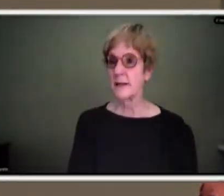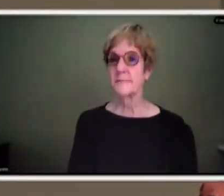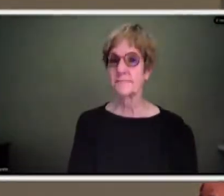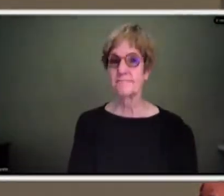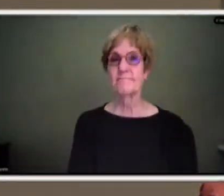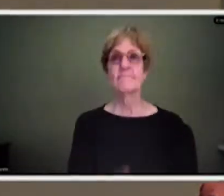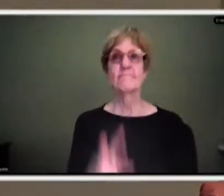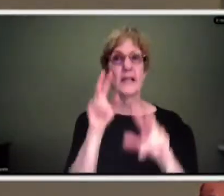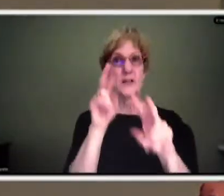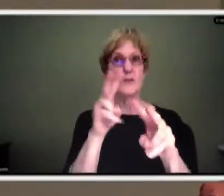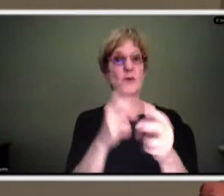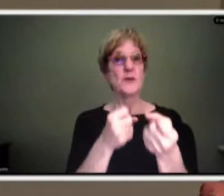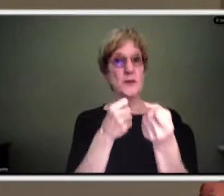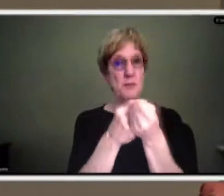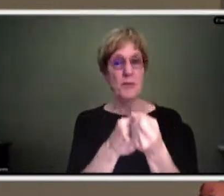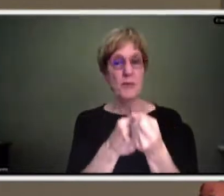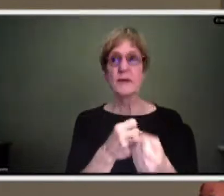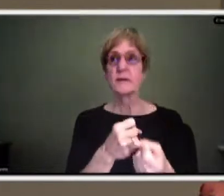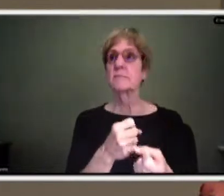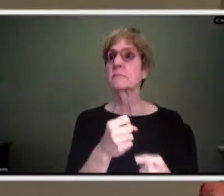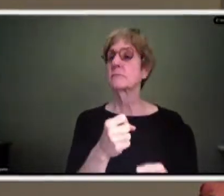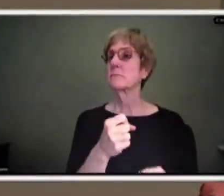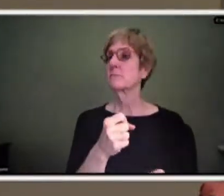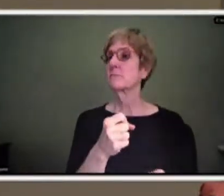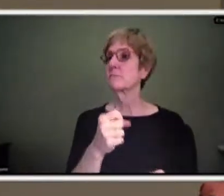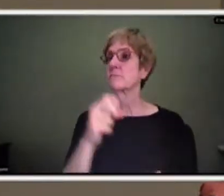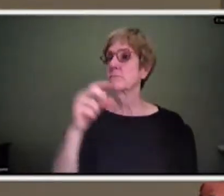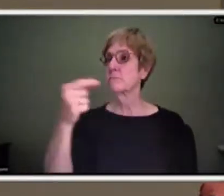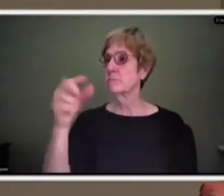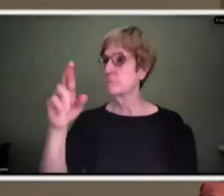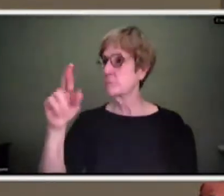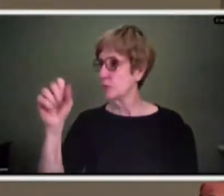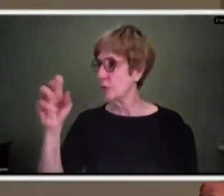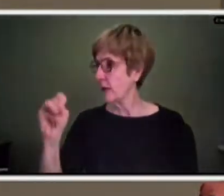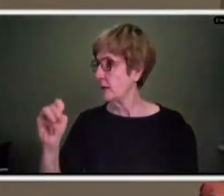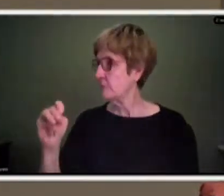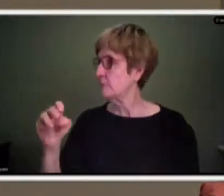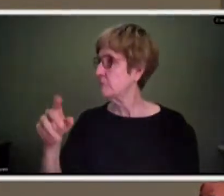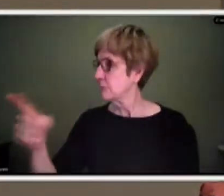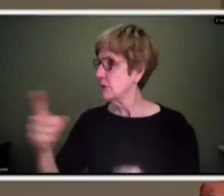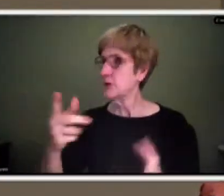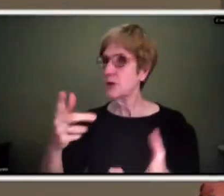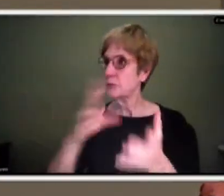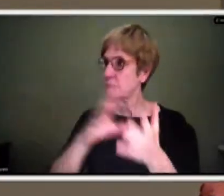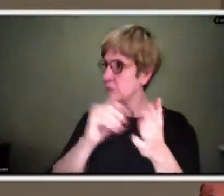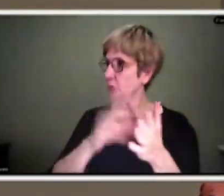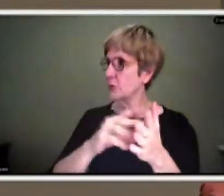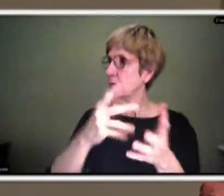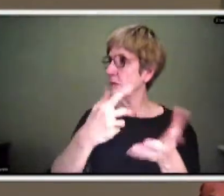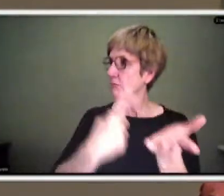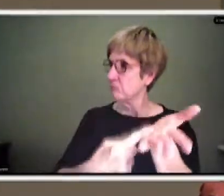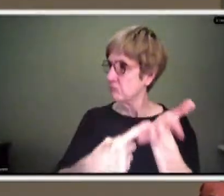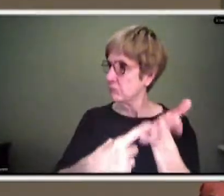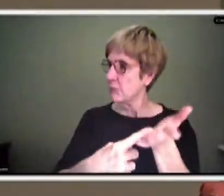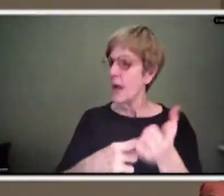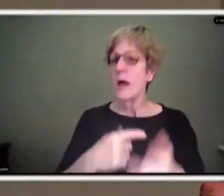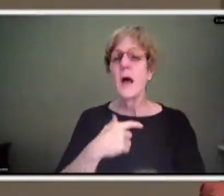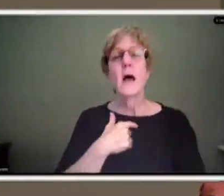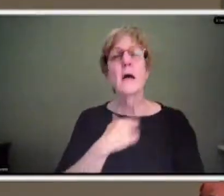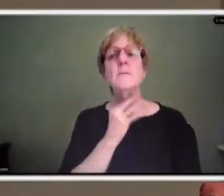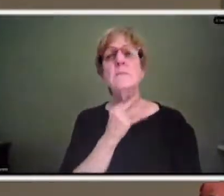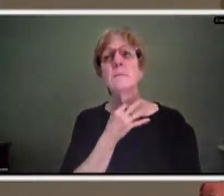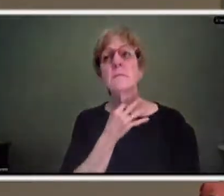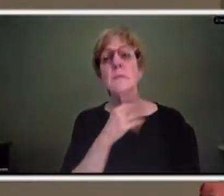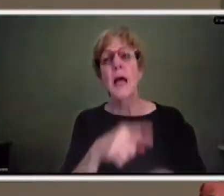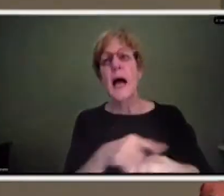supporting Councilmember Graham. Again, I'm curious to know how long the